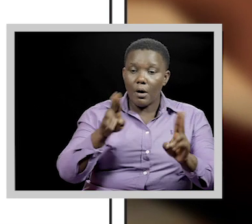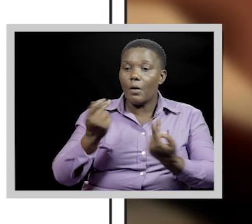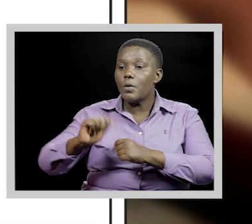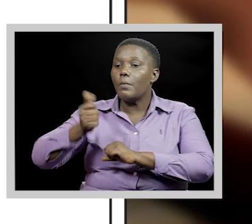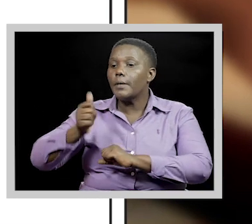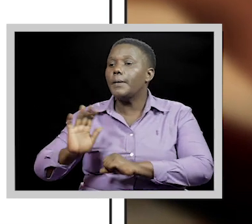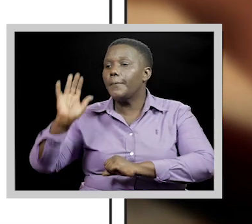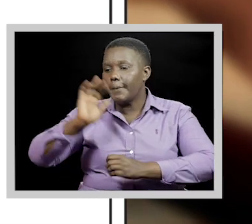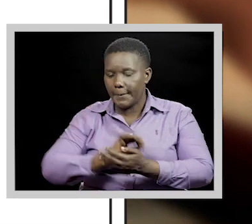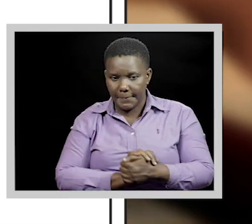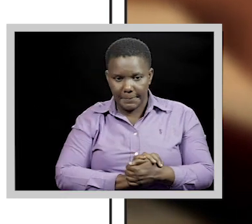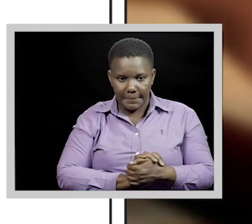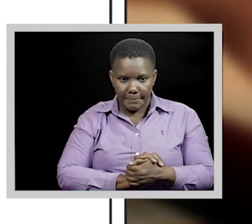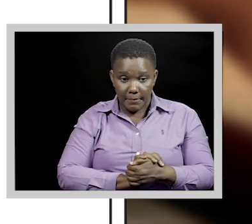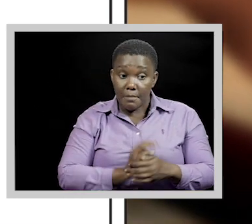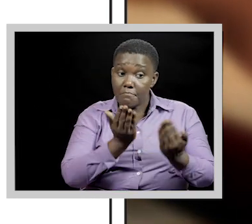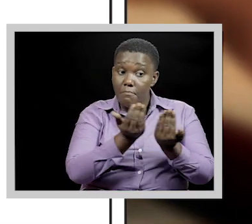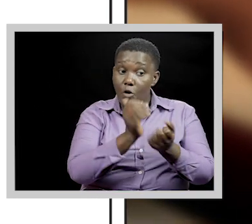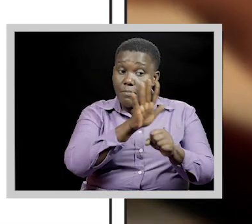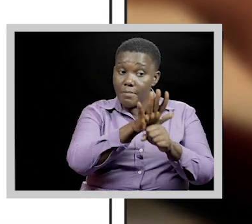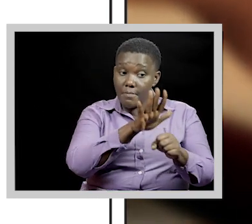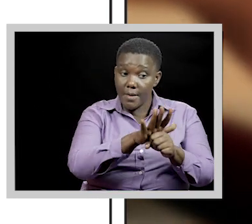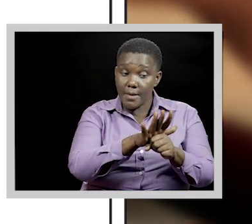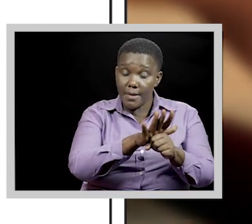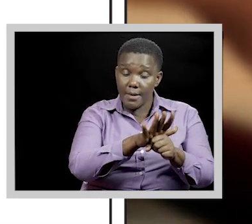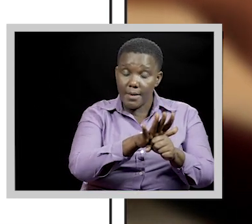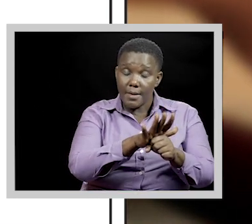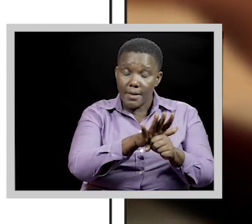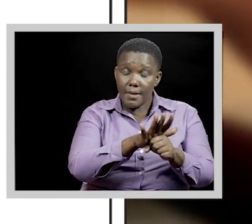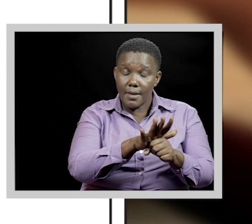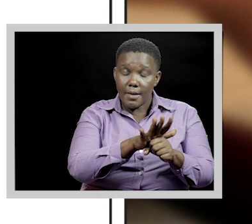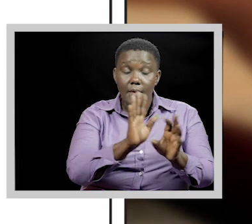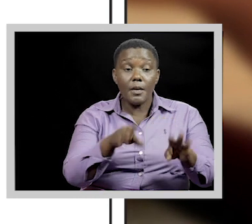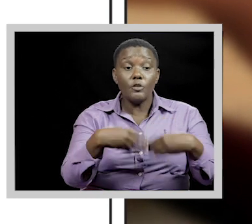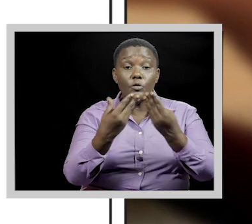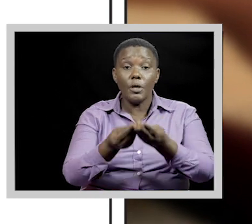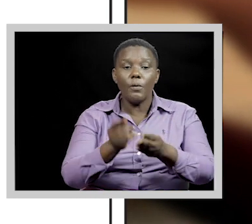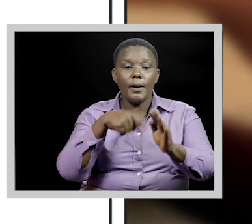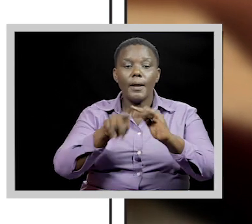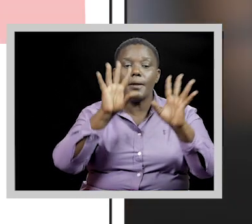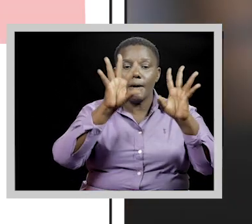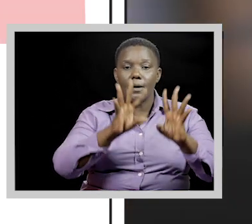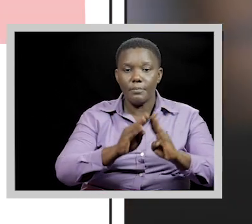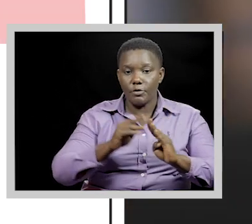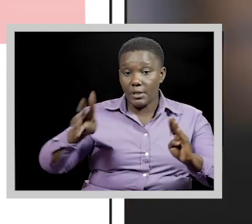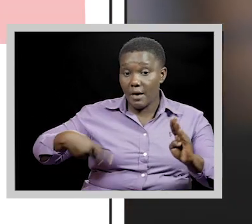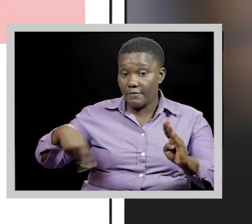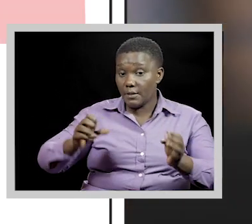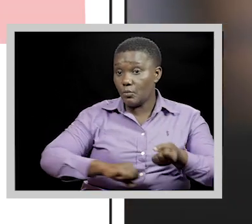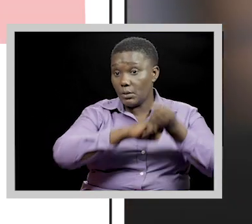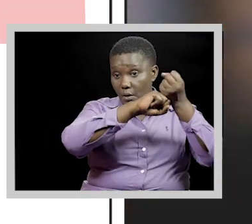behalf. Most mitigation factors are provided in the inquiry report.